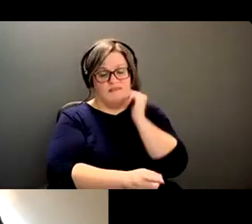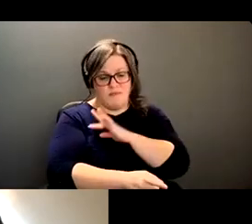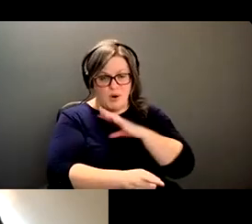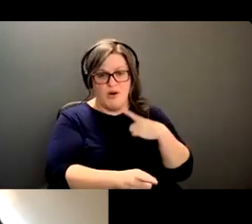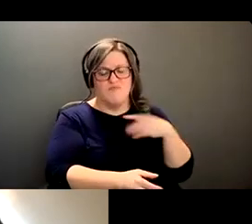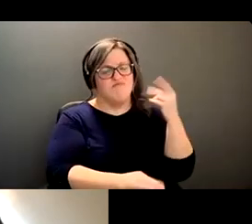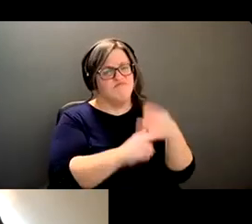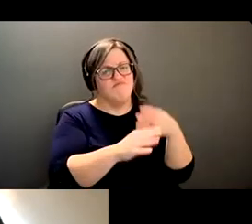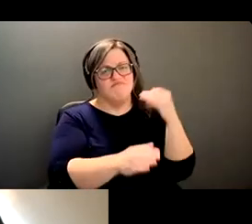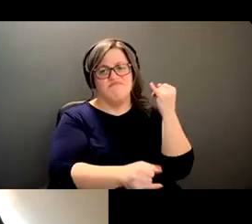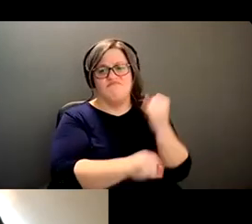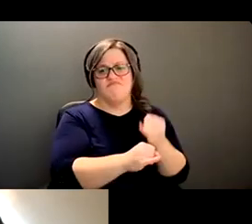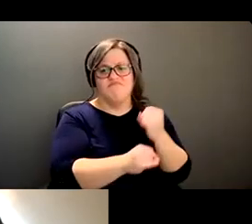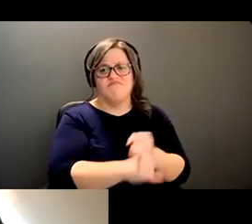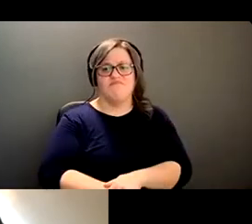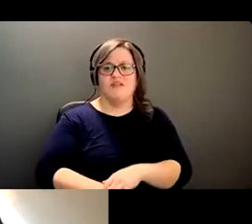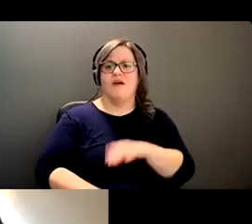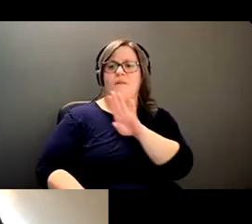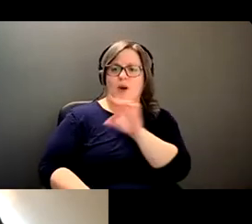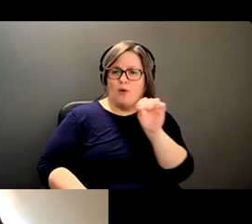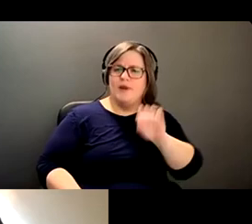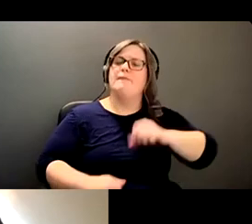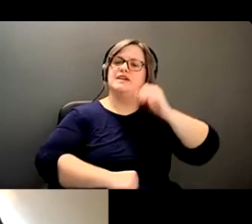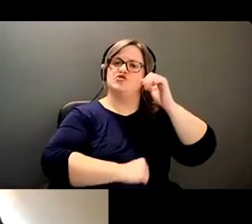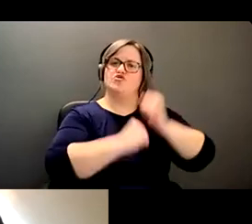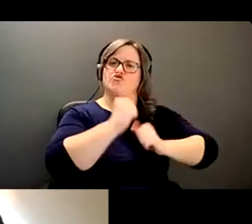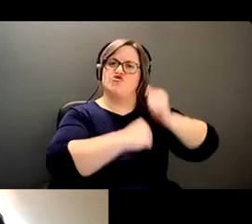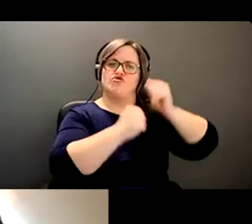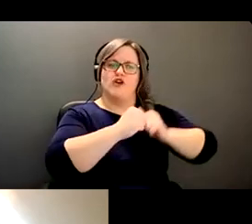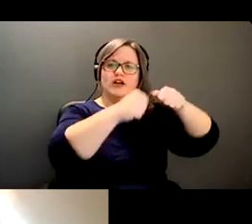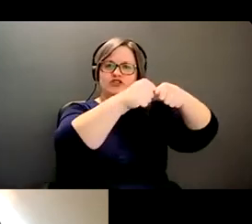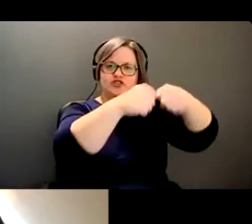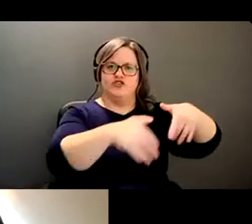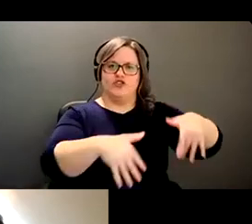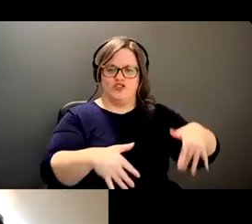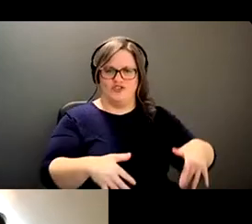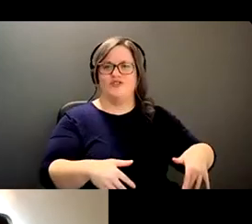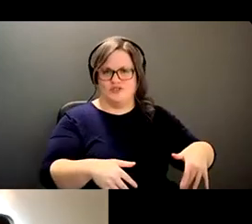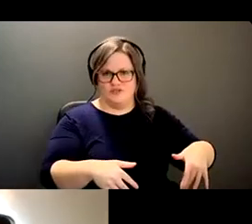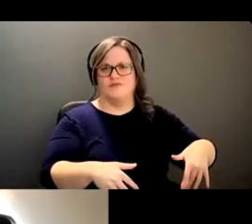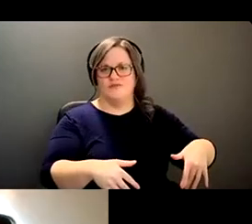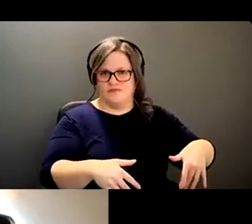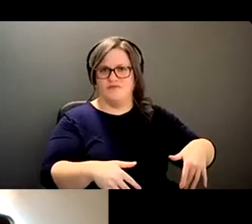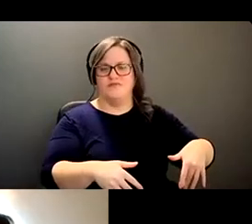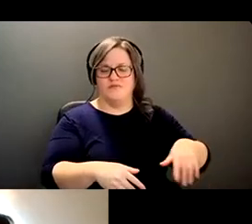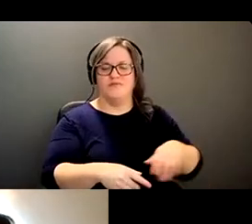Yeah, some sort of structure. I don't know how it becomes now, because now there's probably